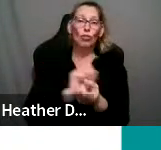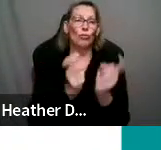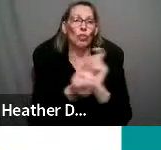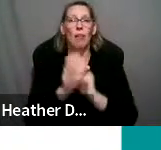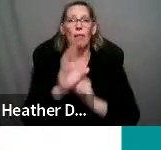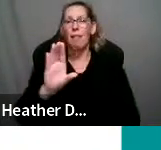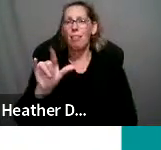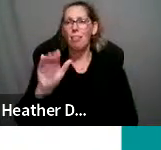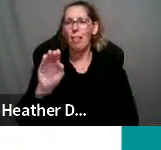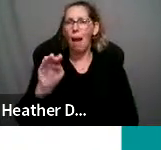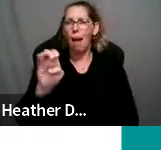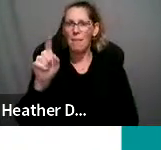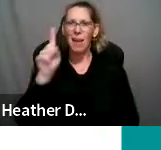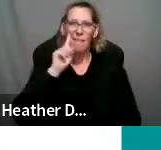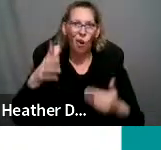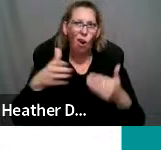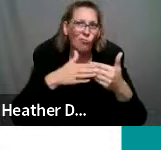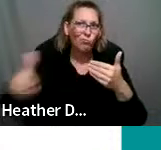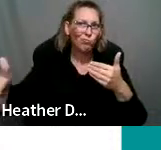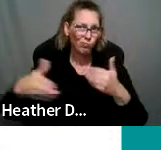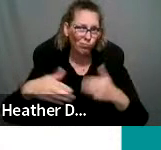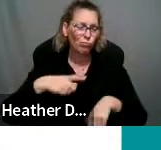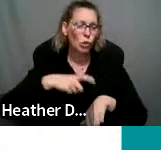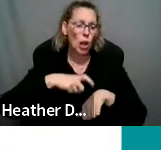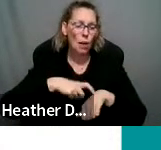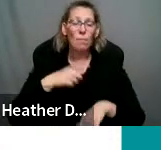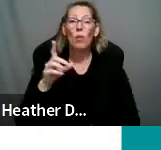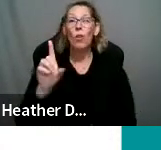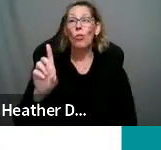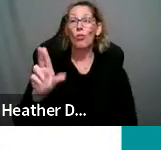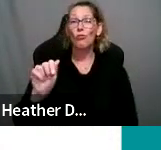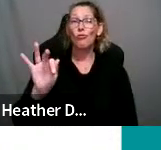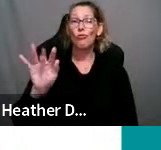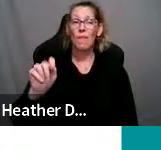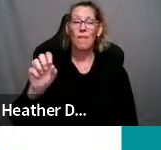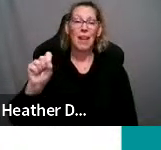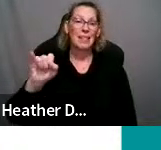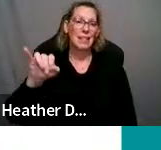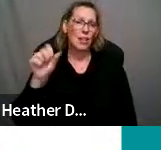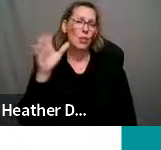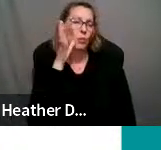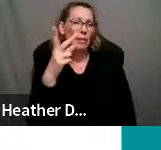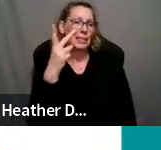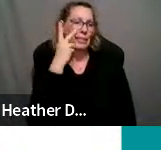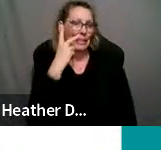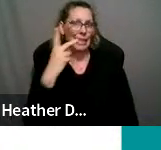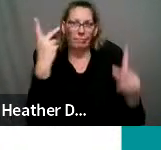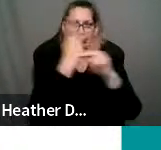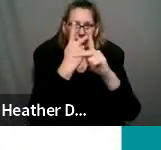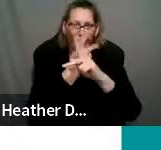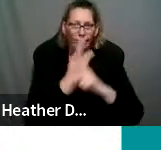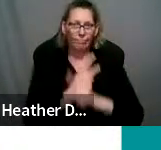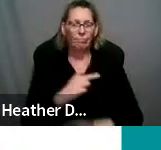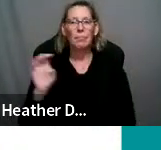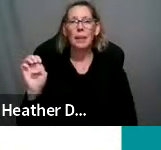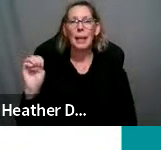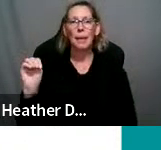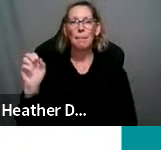climate over the long term. So in the draft SEIS, you will find some calculations for